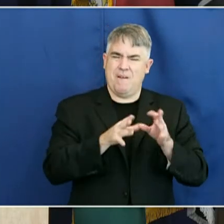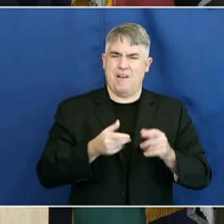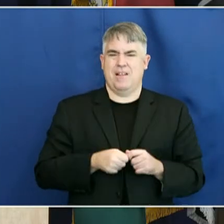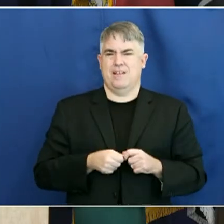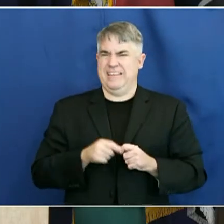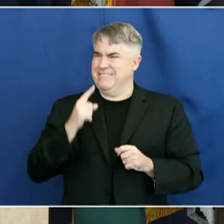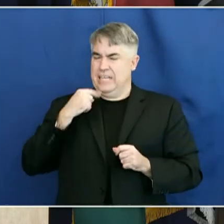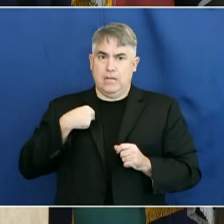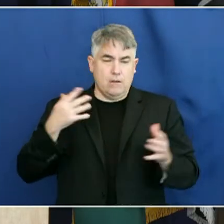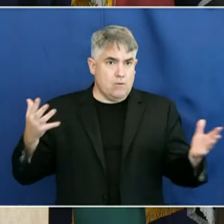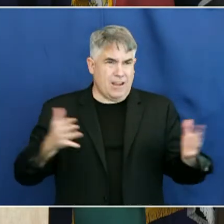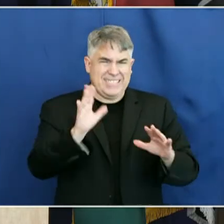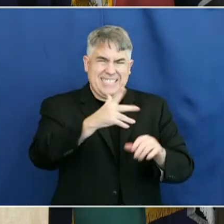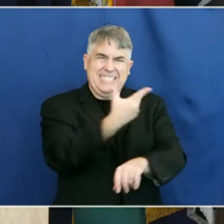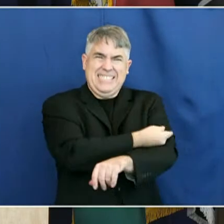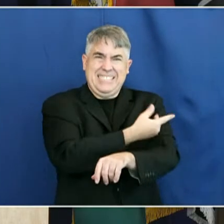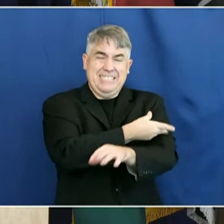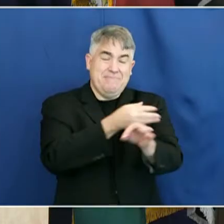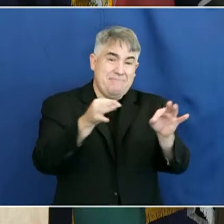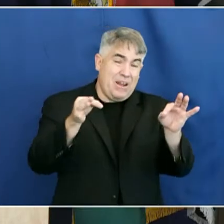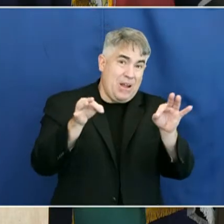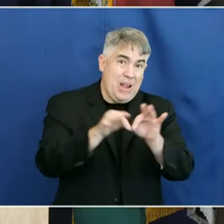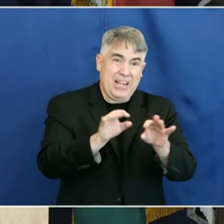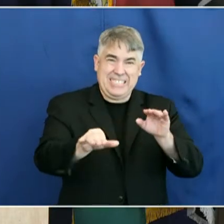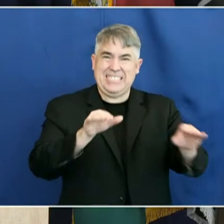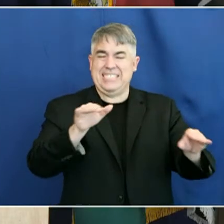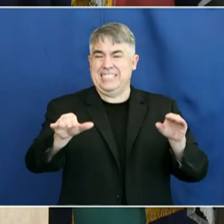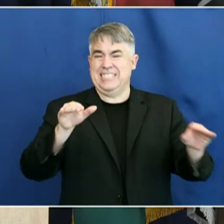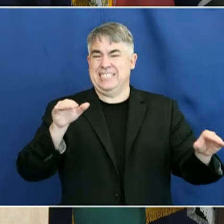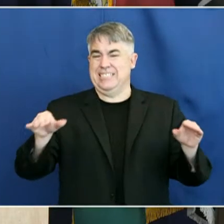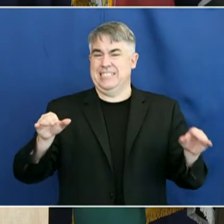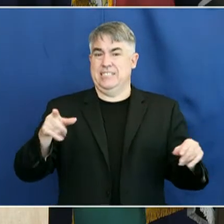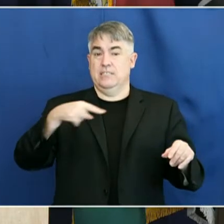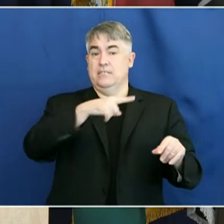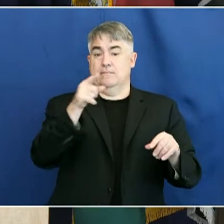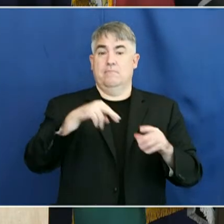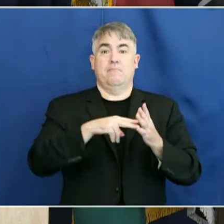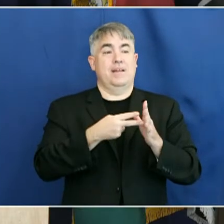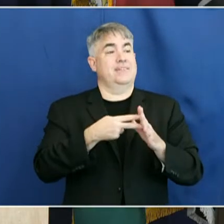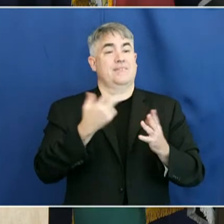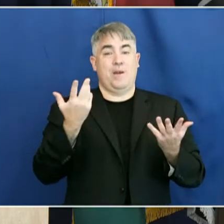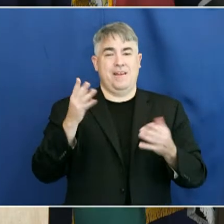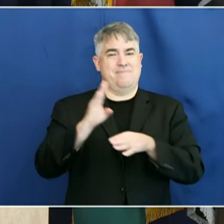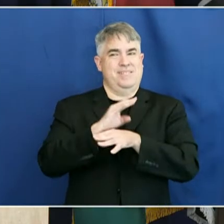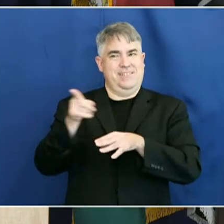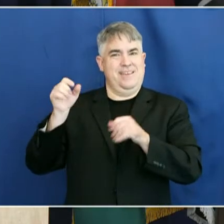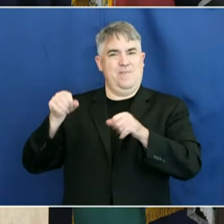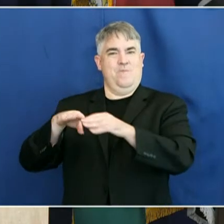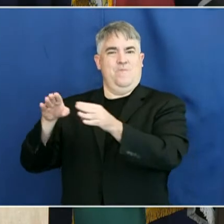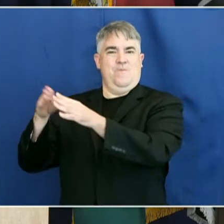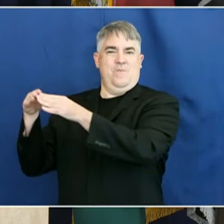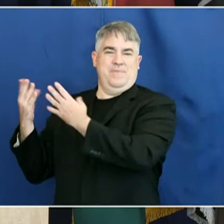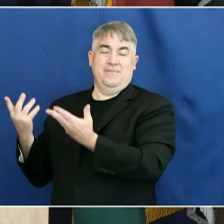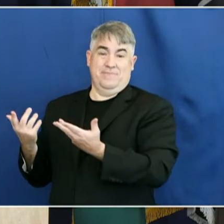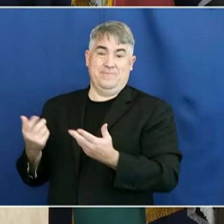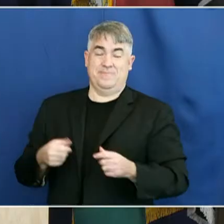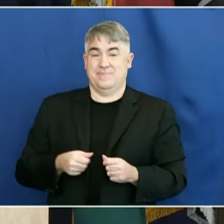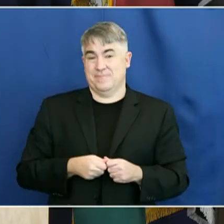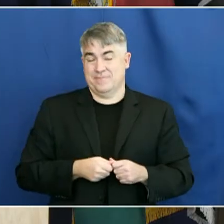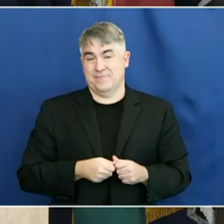get the vaccine when it's their turn so we can safely go back to the things we love. As part of this education component, I want to share with